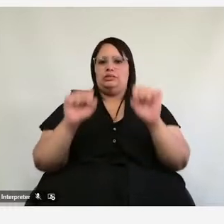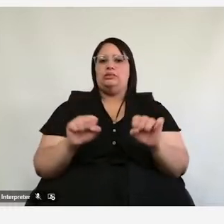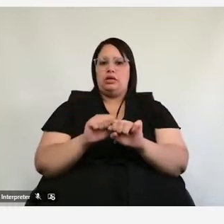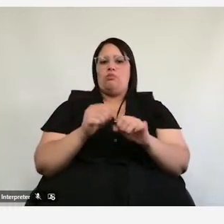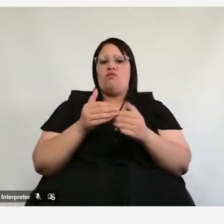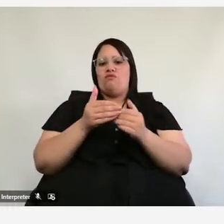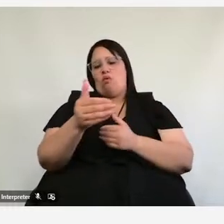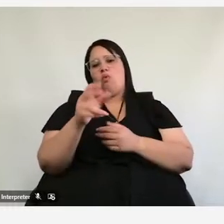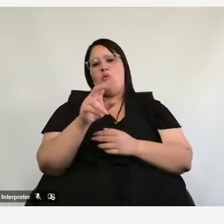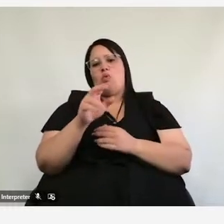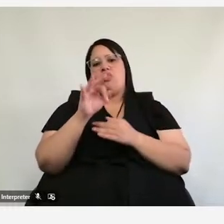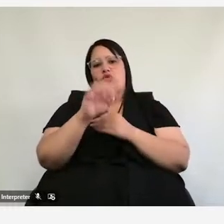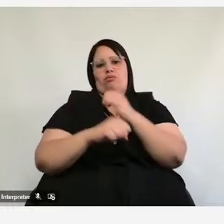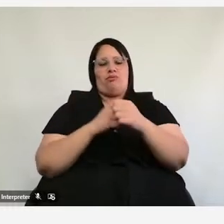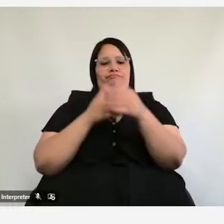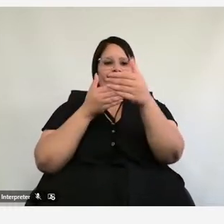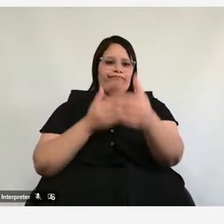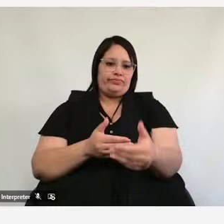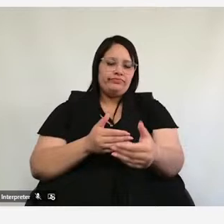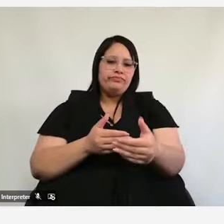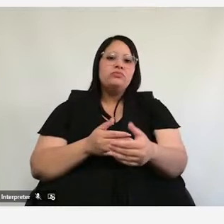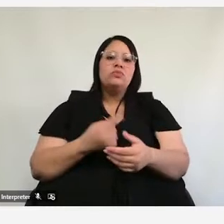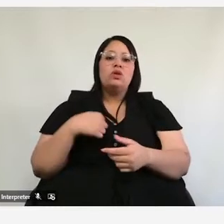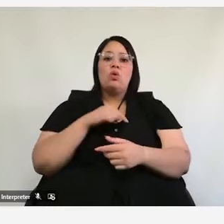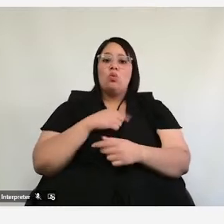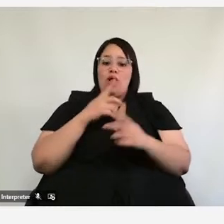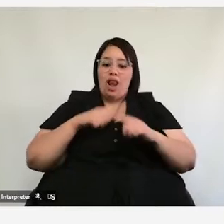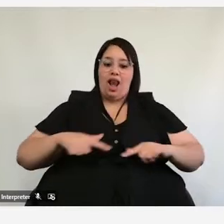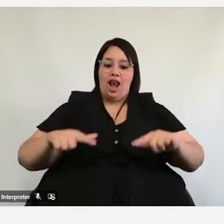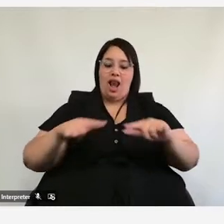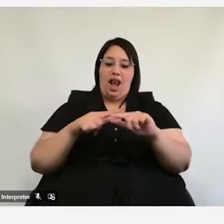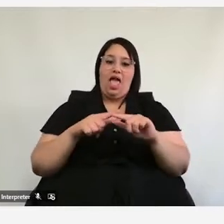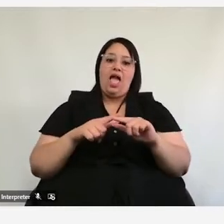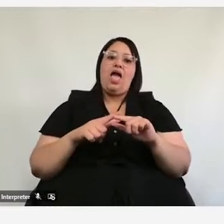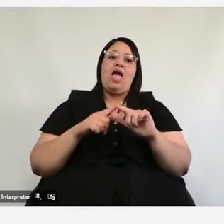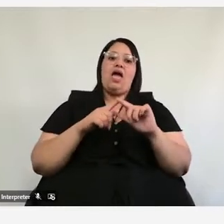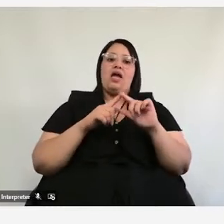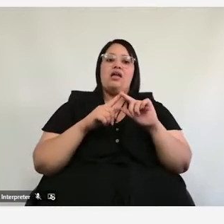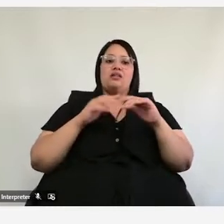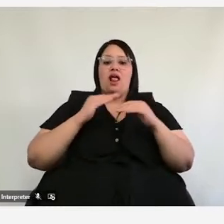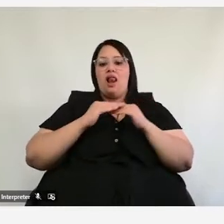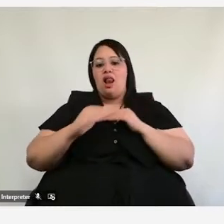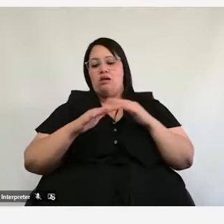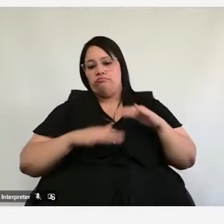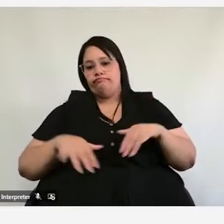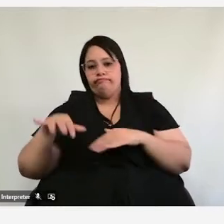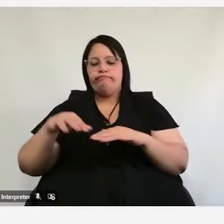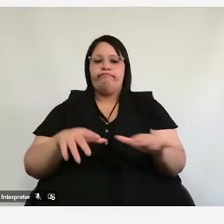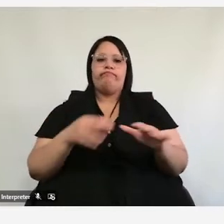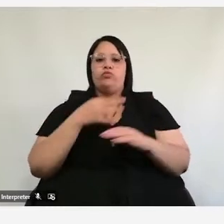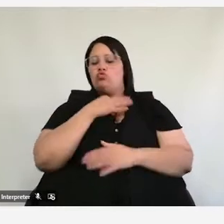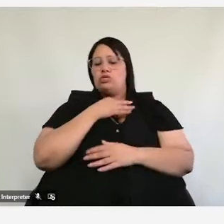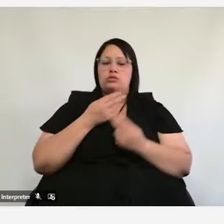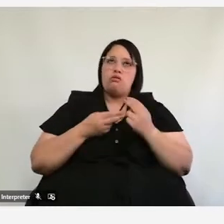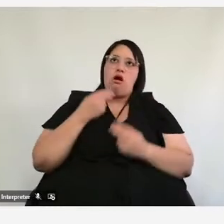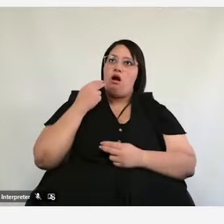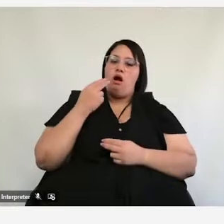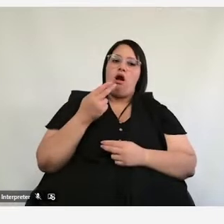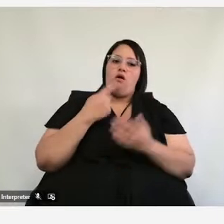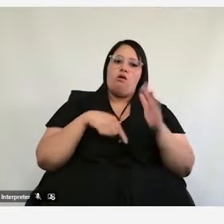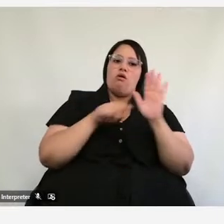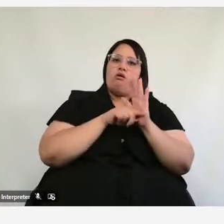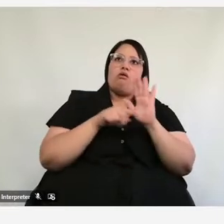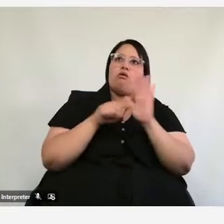the MTF period. Ons land se skuldvlakke is te hoog, agbare speaker. Ons kan nie meer leen nie. Nou wil die